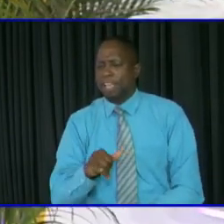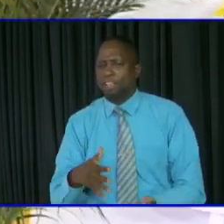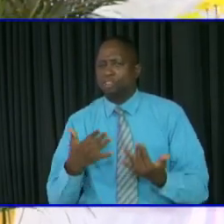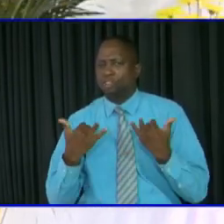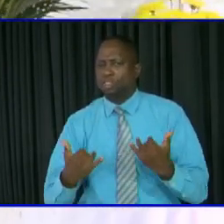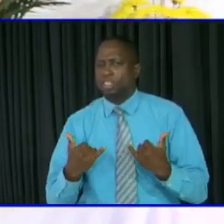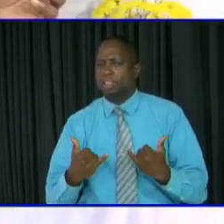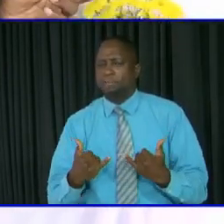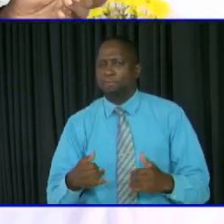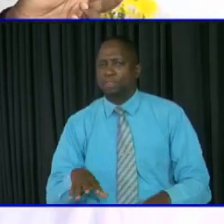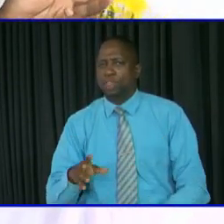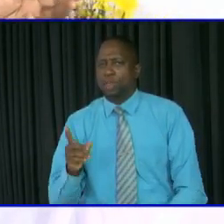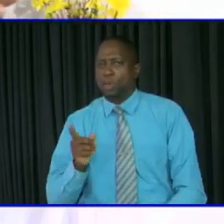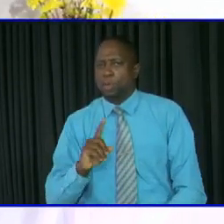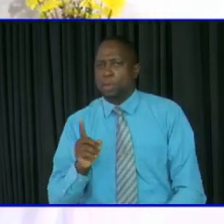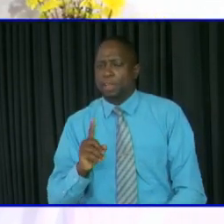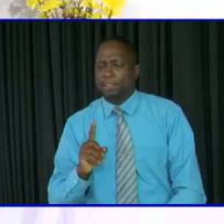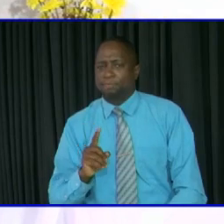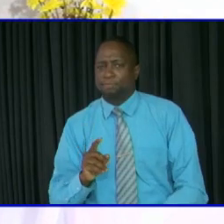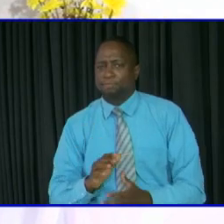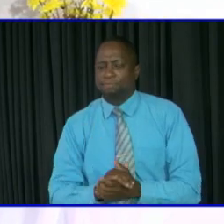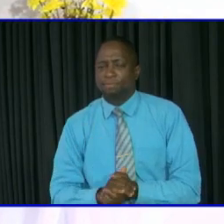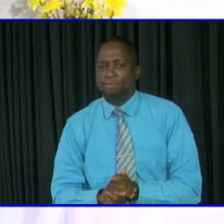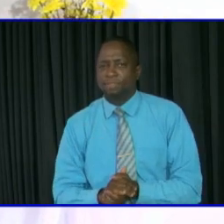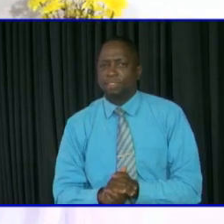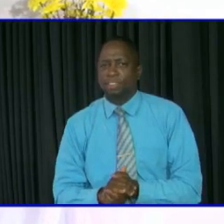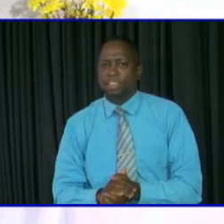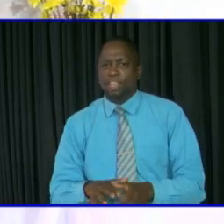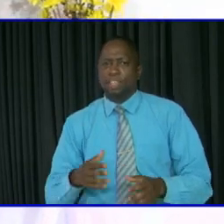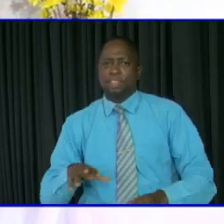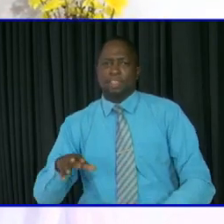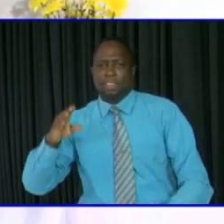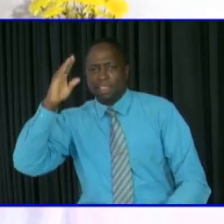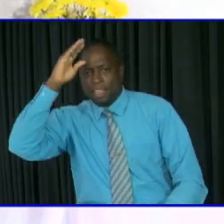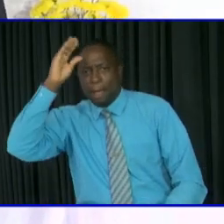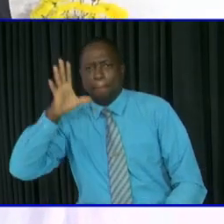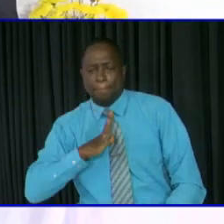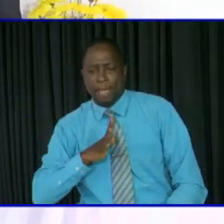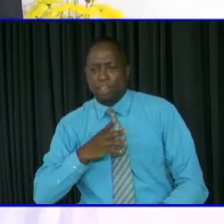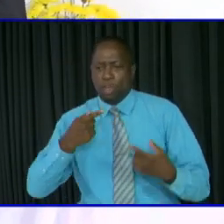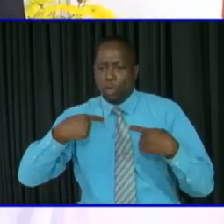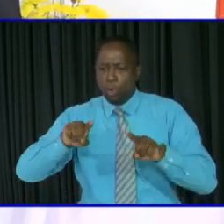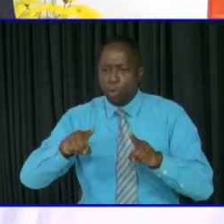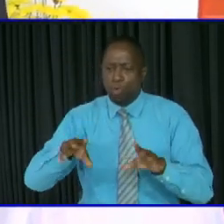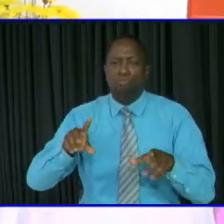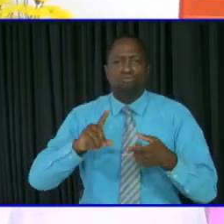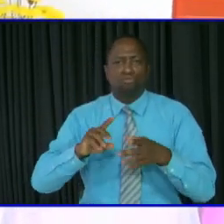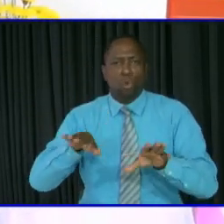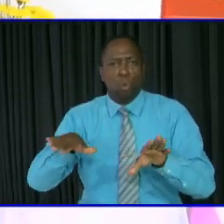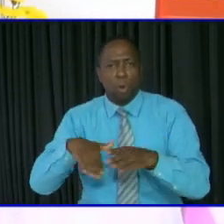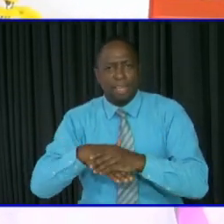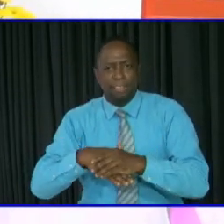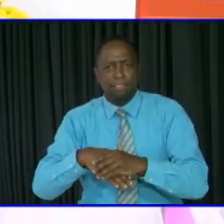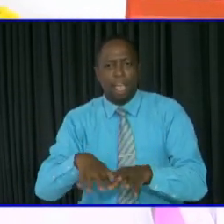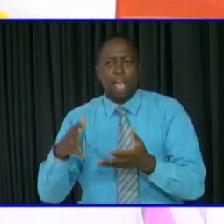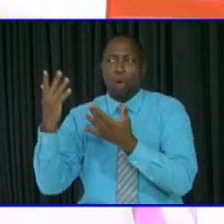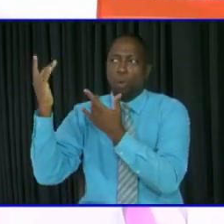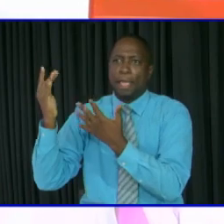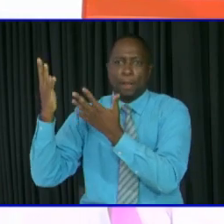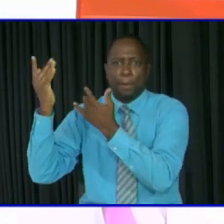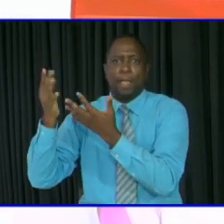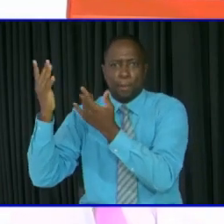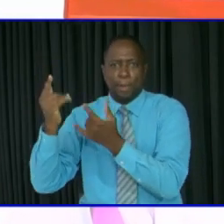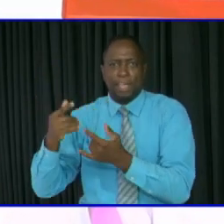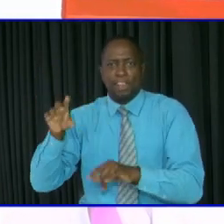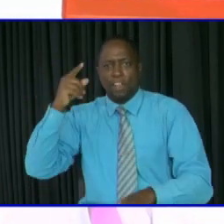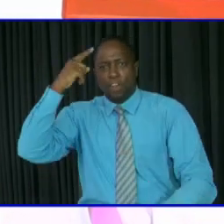going to that place of wedding ceremony to wait for a long time for his beloved